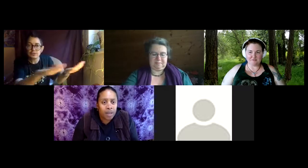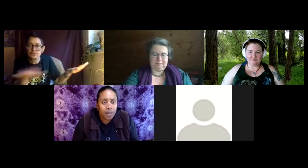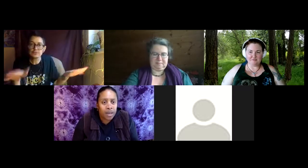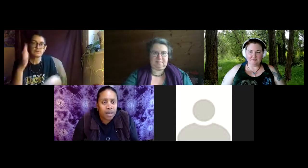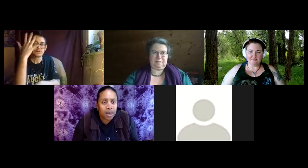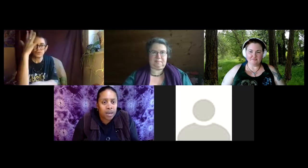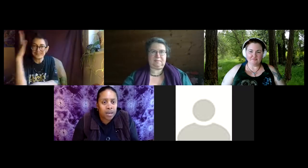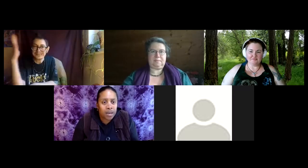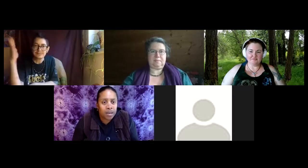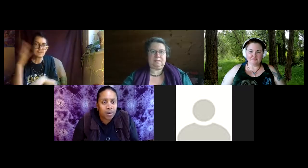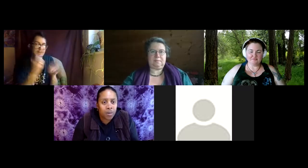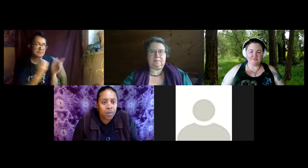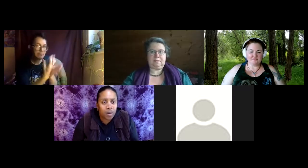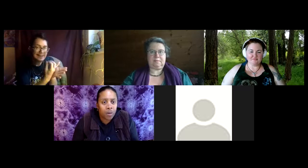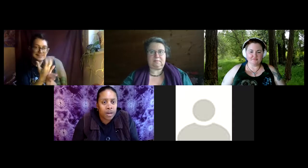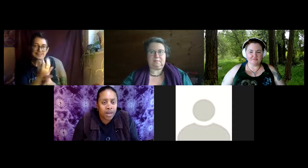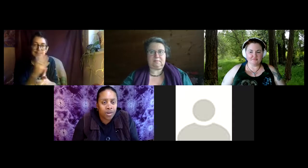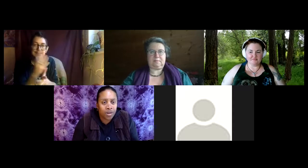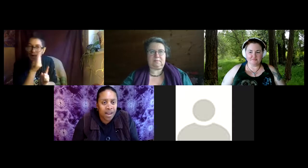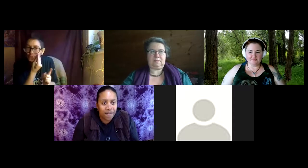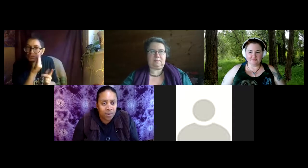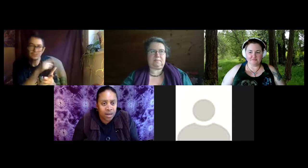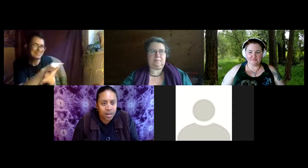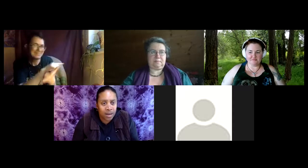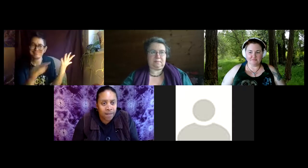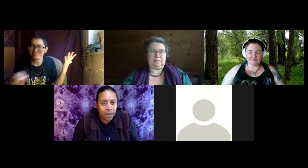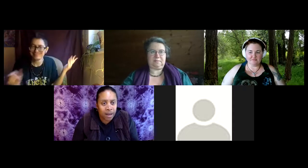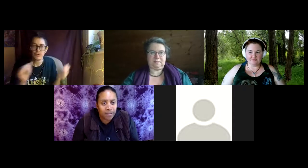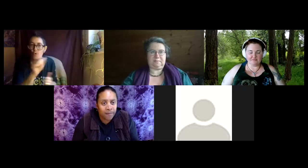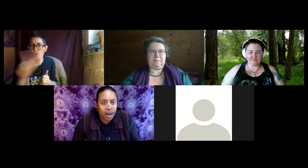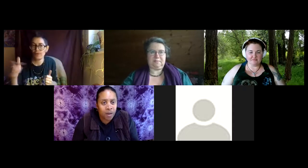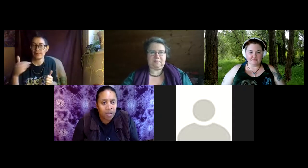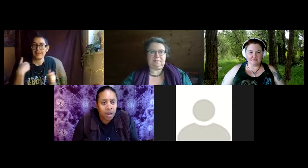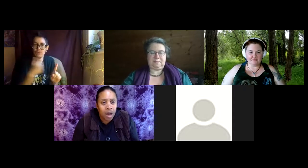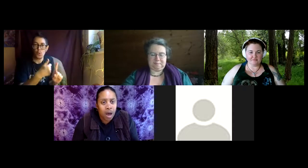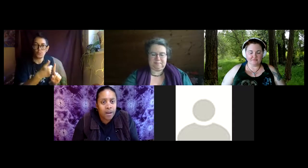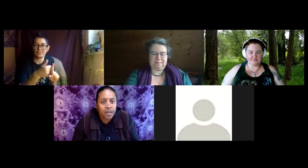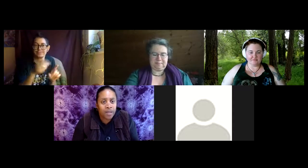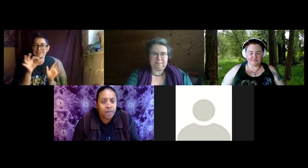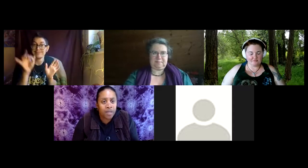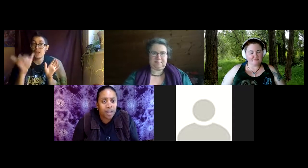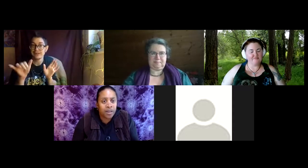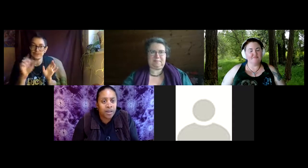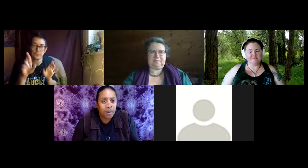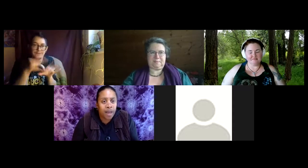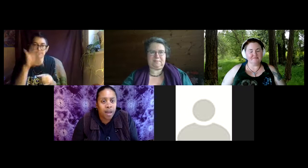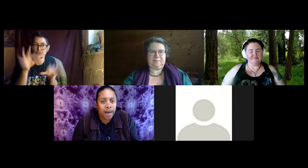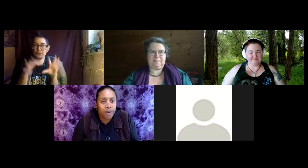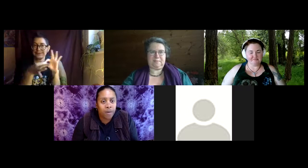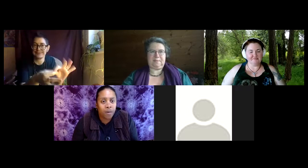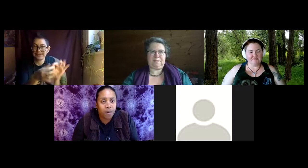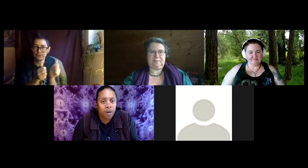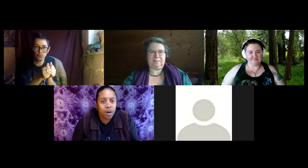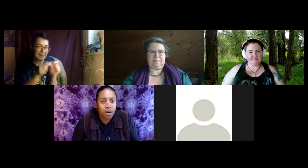the same idea is, so, you know, in nature, so you have the trees, you have the plants, flowers, all of these different things, you know, they all have